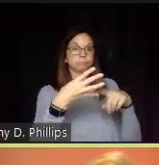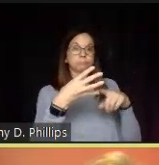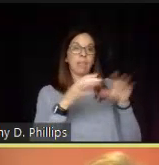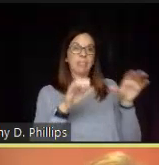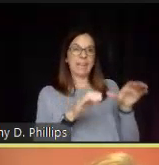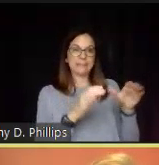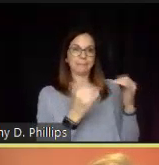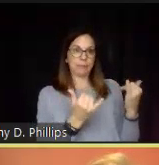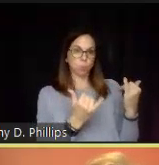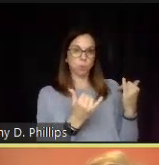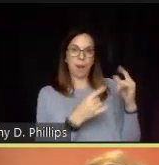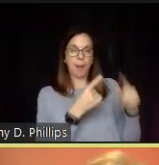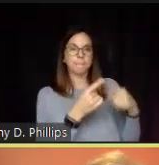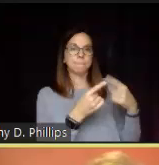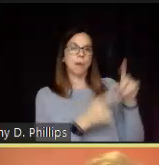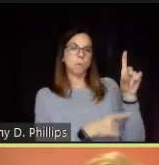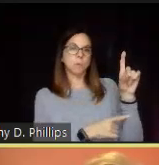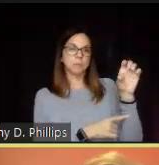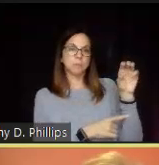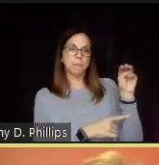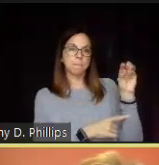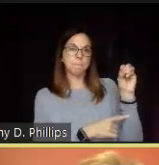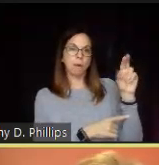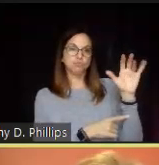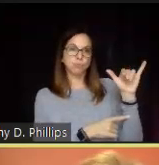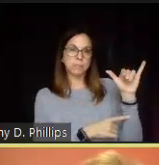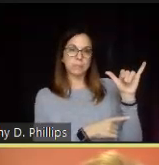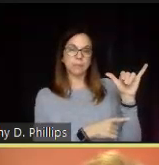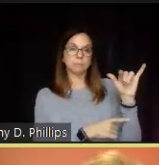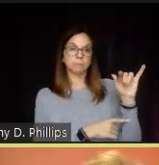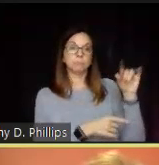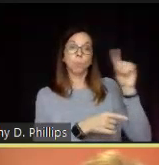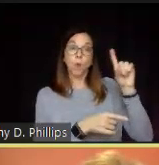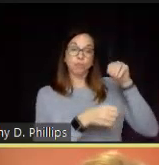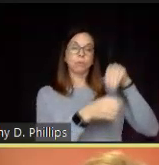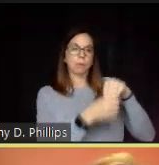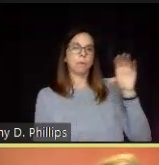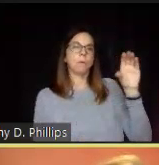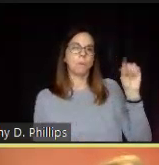for today about democracy in colonial America.